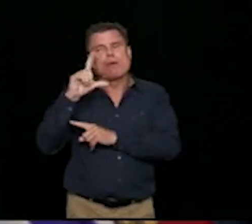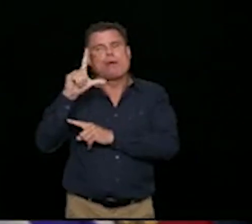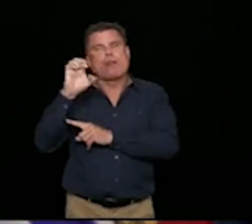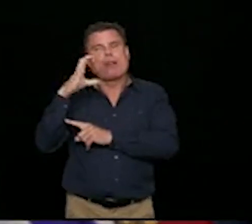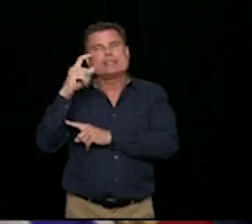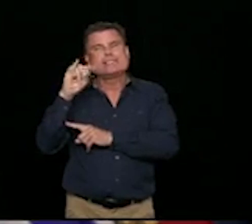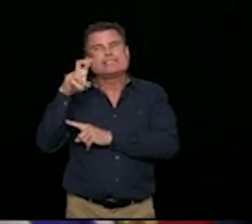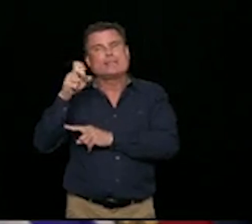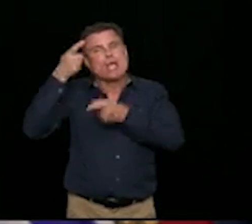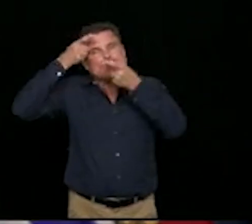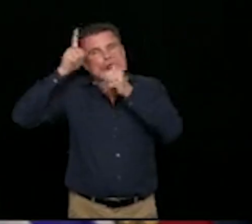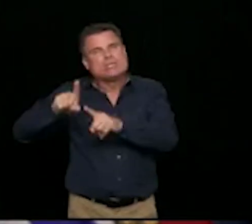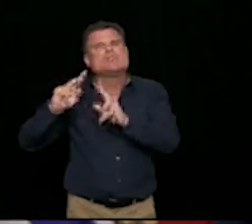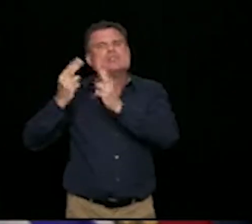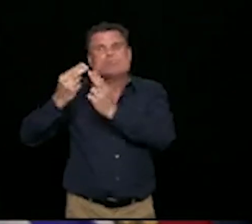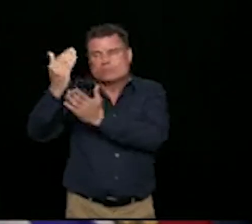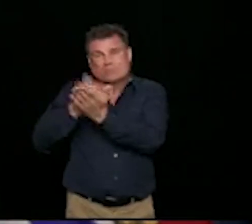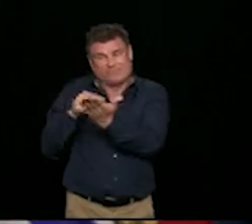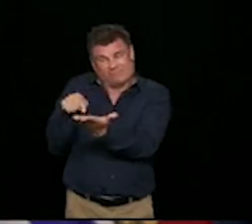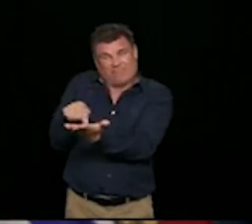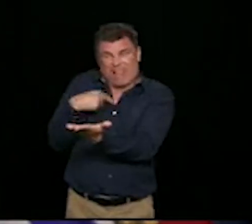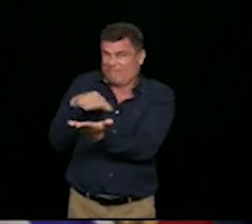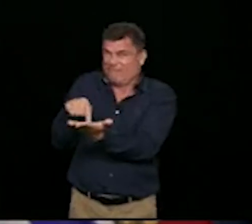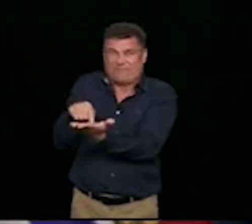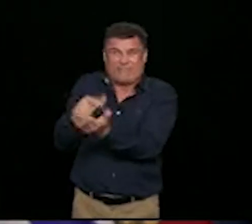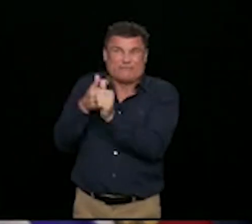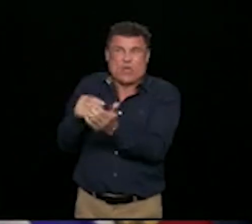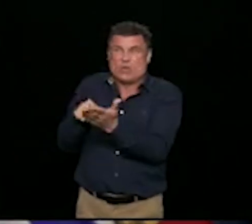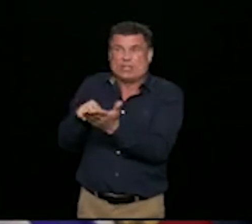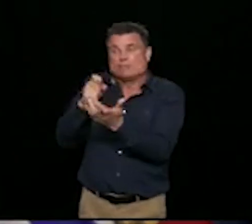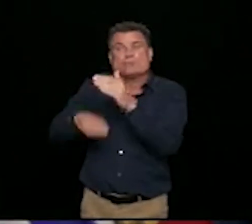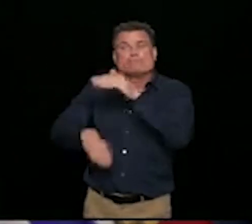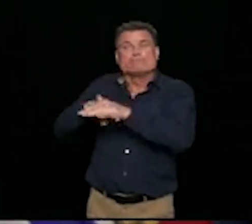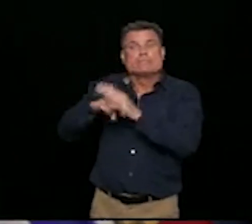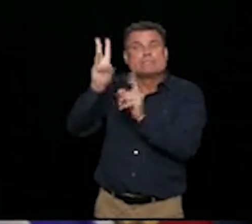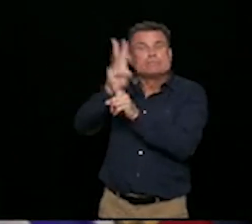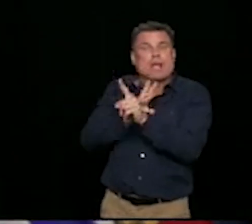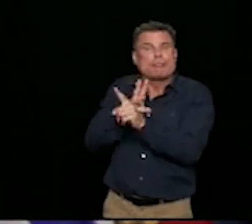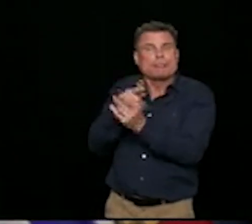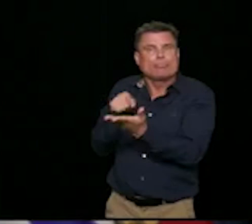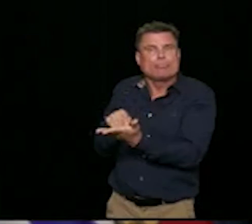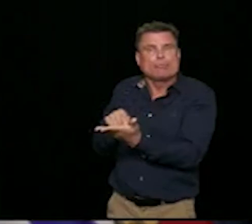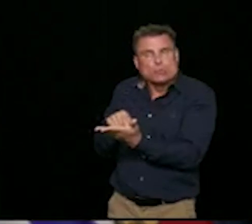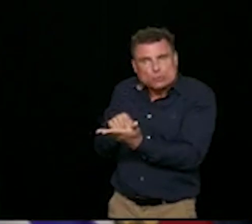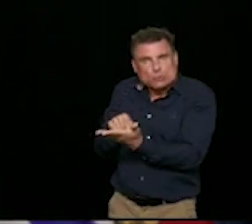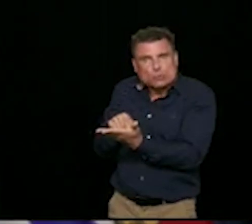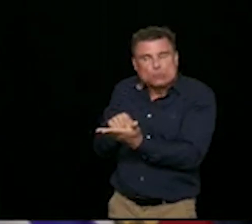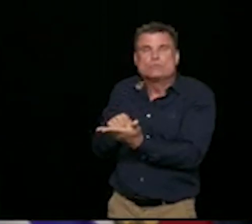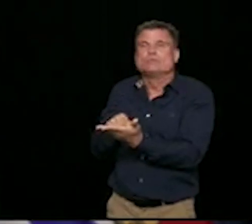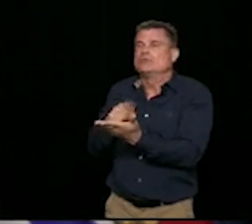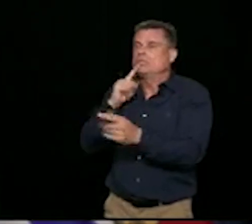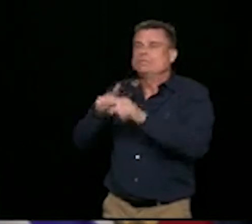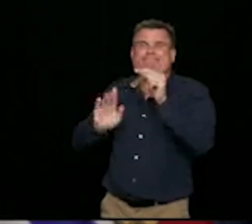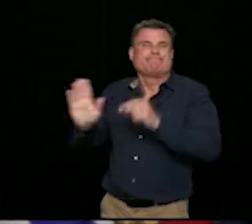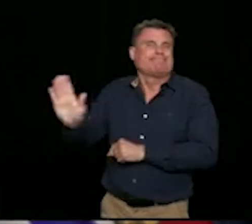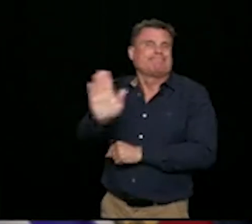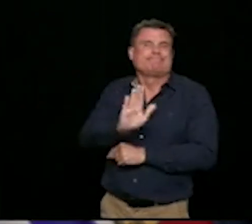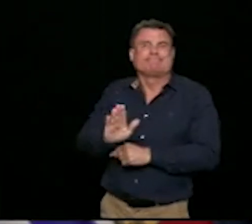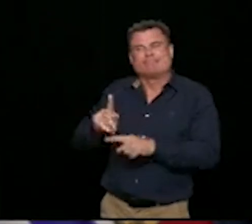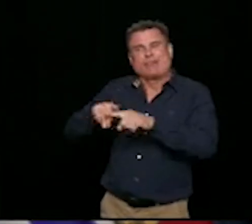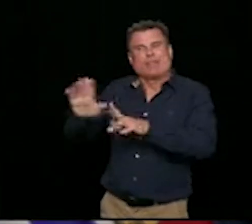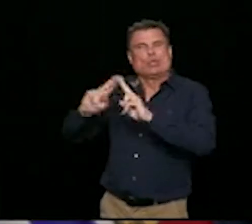place, and those collective agreements have recall rights in them. Some have 6 months, others have longer periods. But